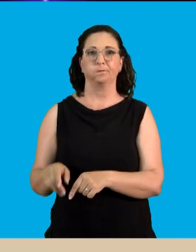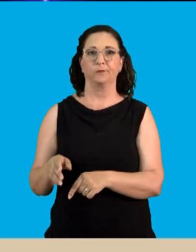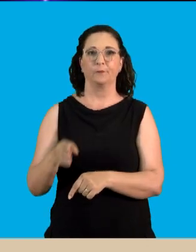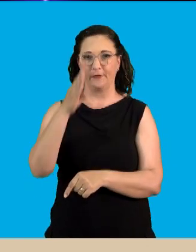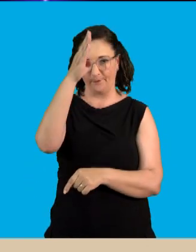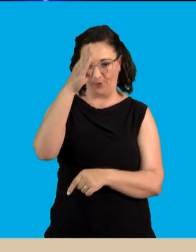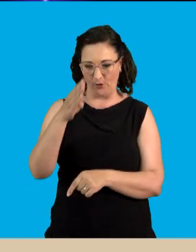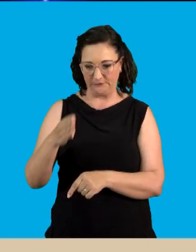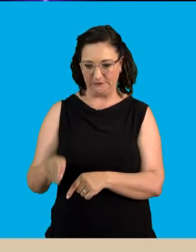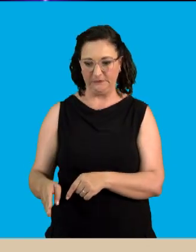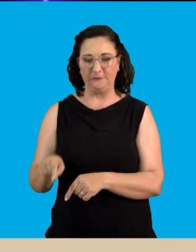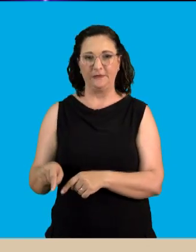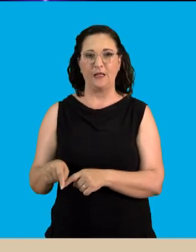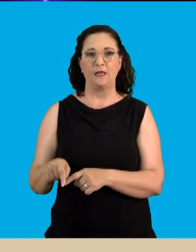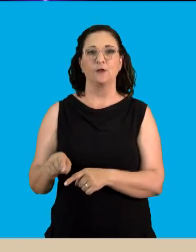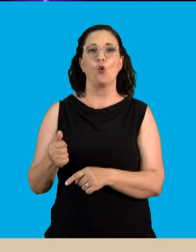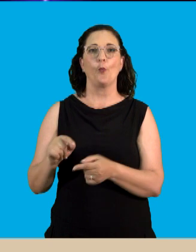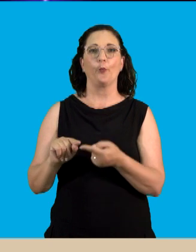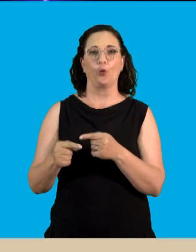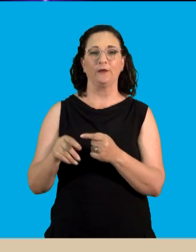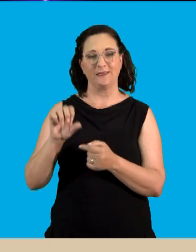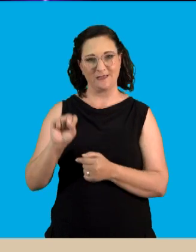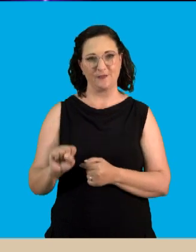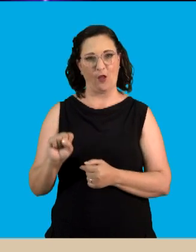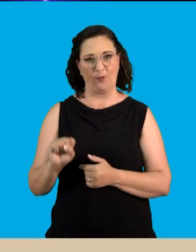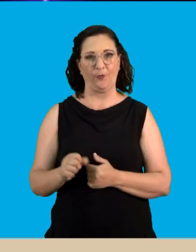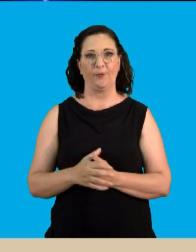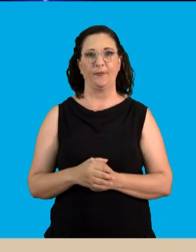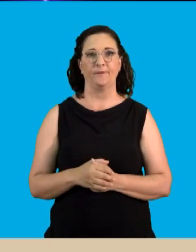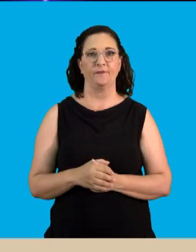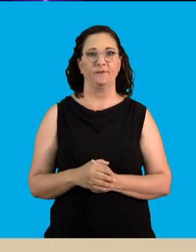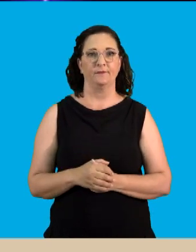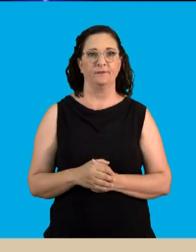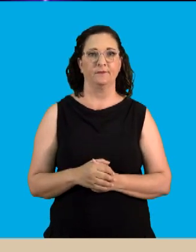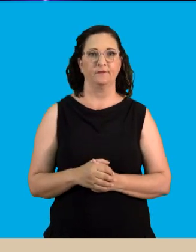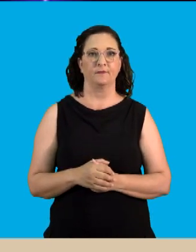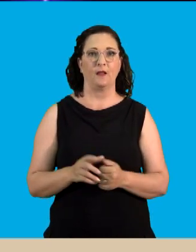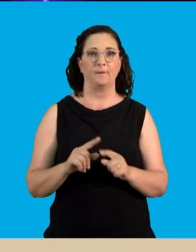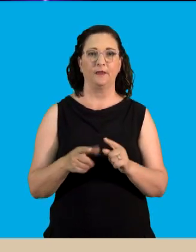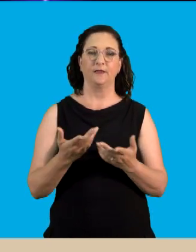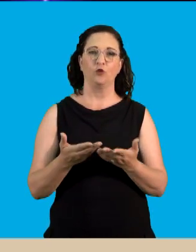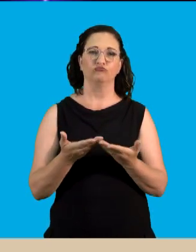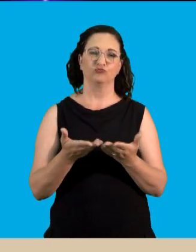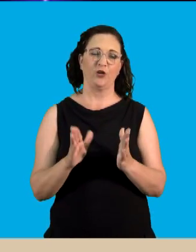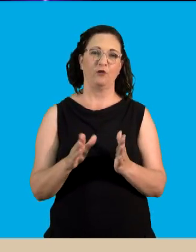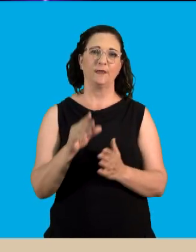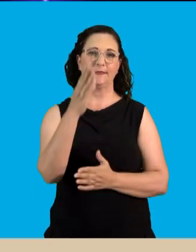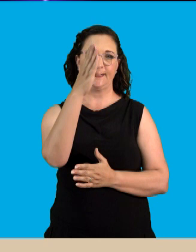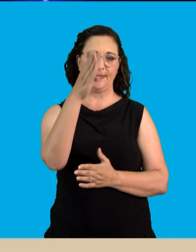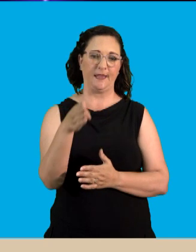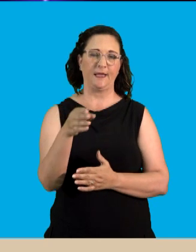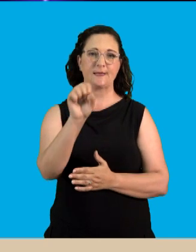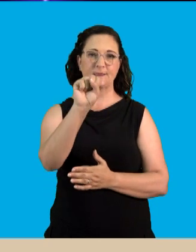vertical that we are referring to. So what happens is that you always point in the general direction